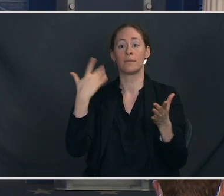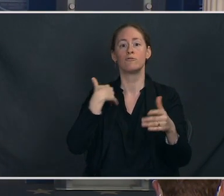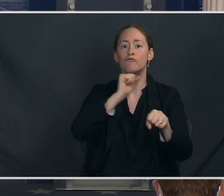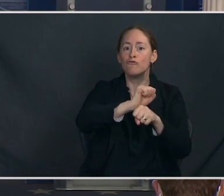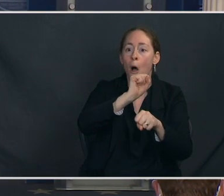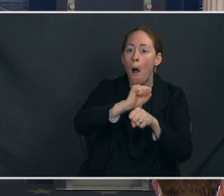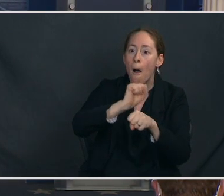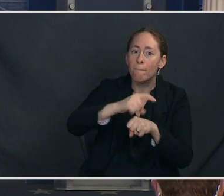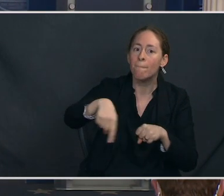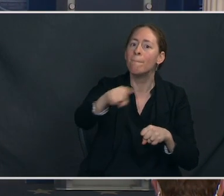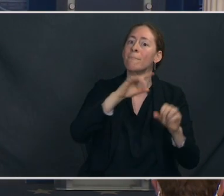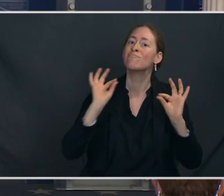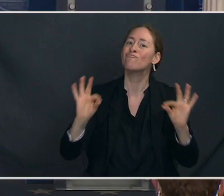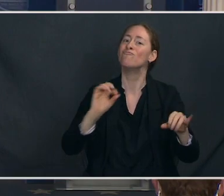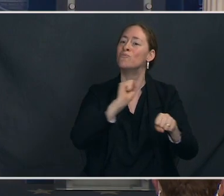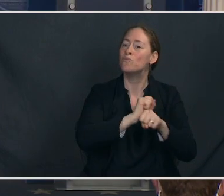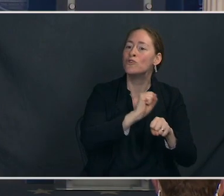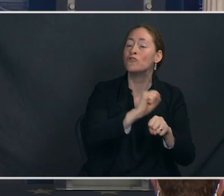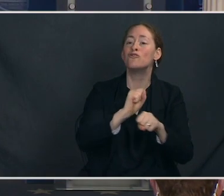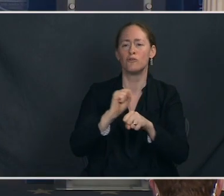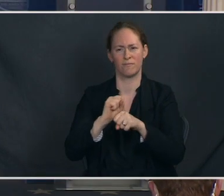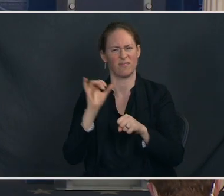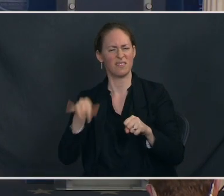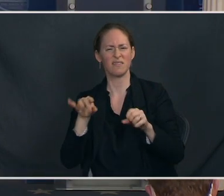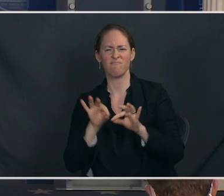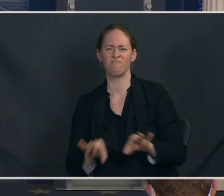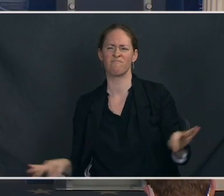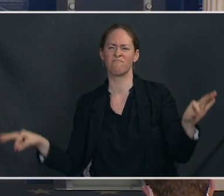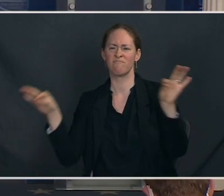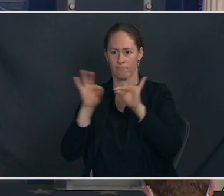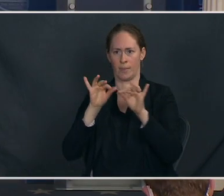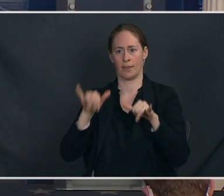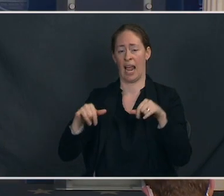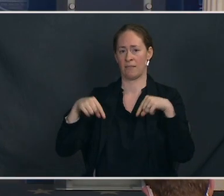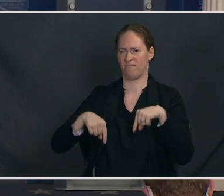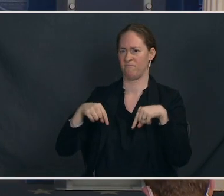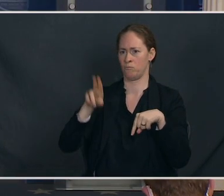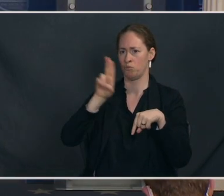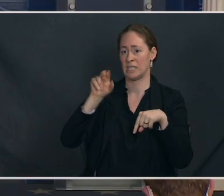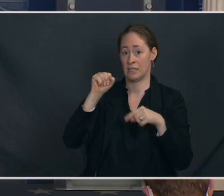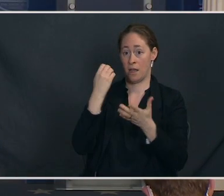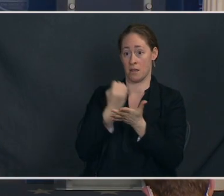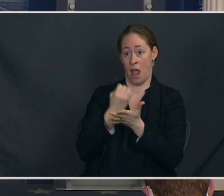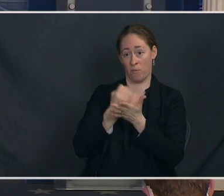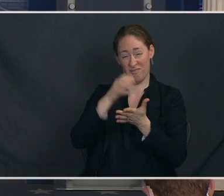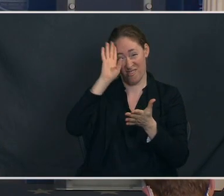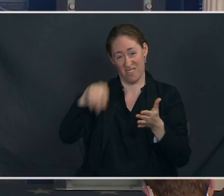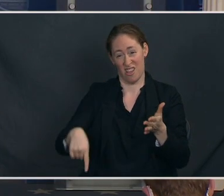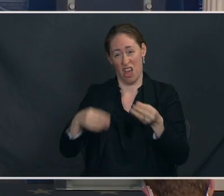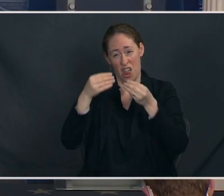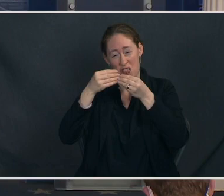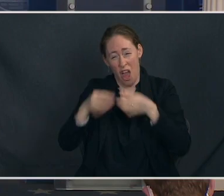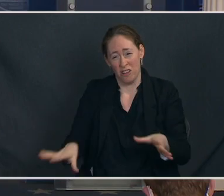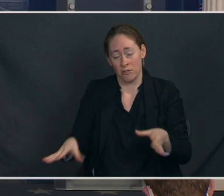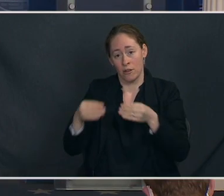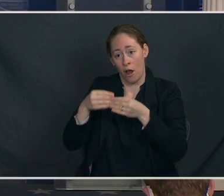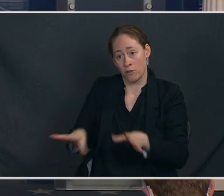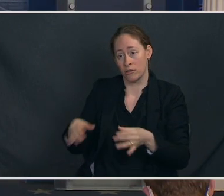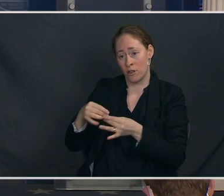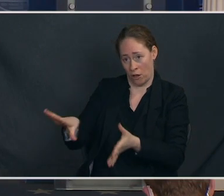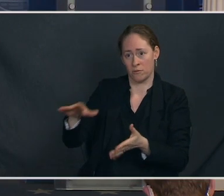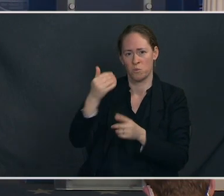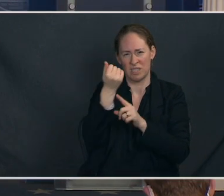estimated that the U.S. economy has lost a staggering $16 trillion over the last 20